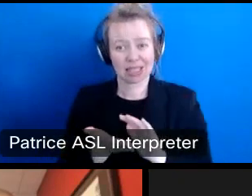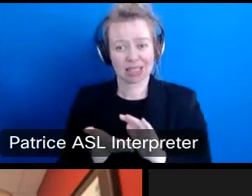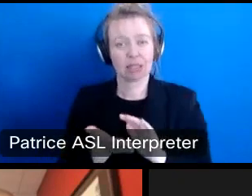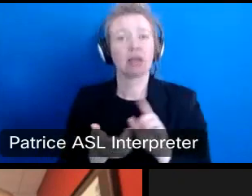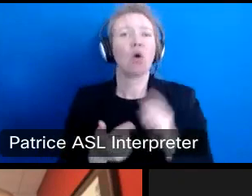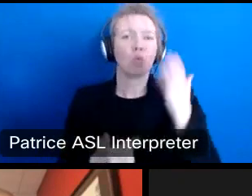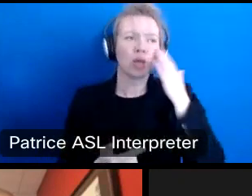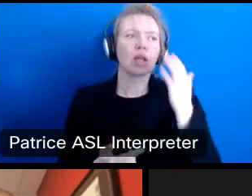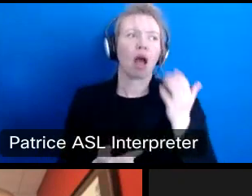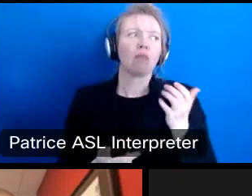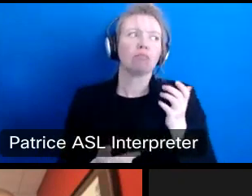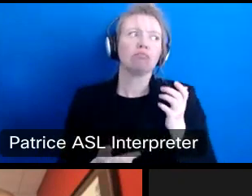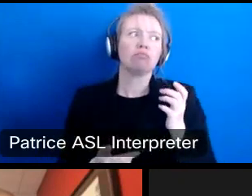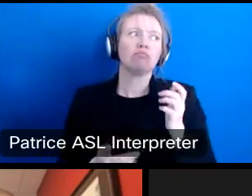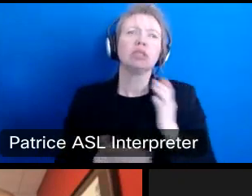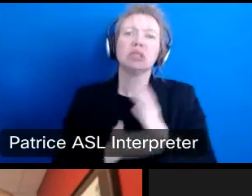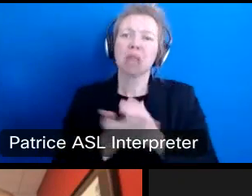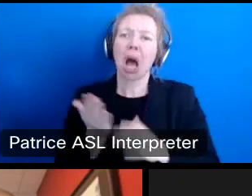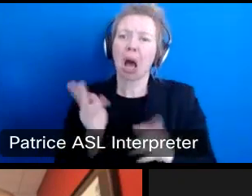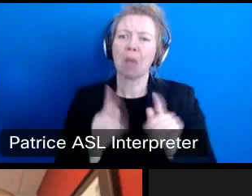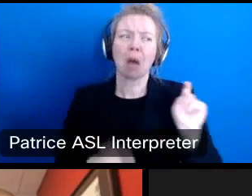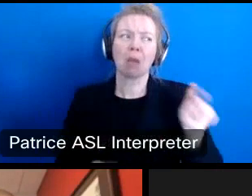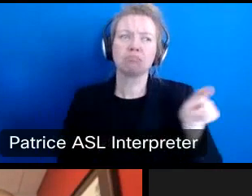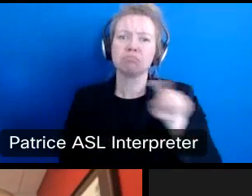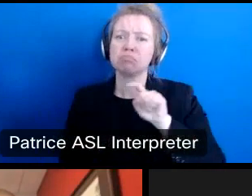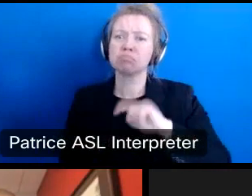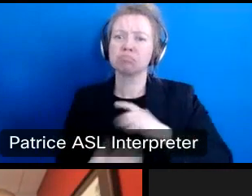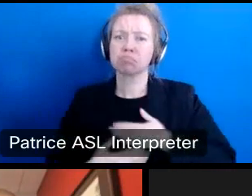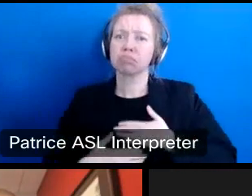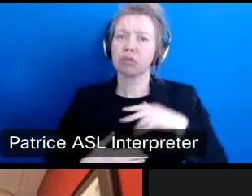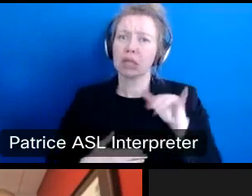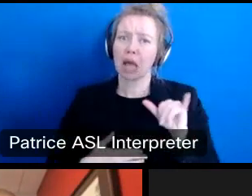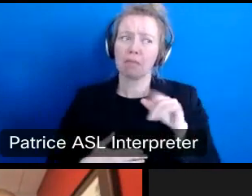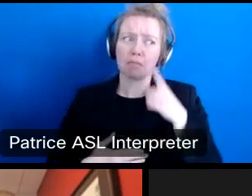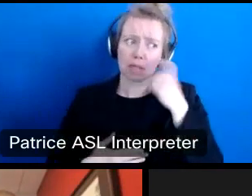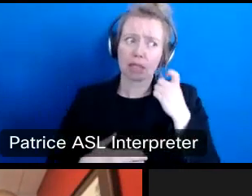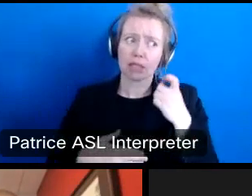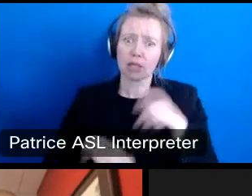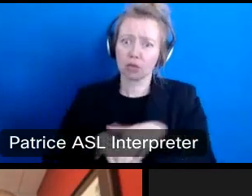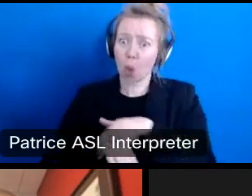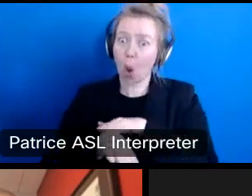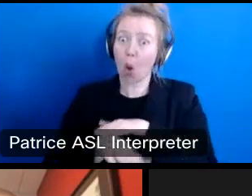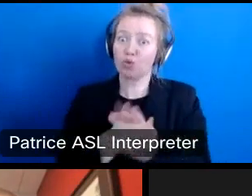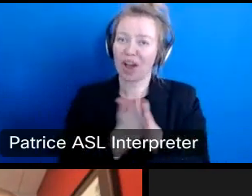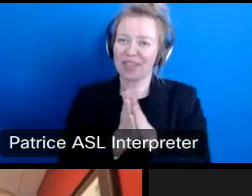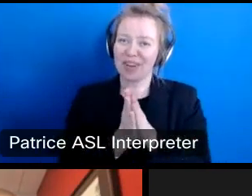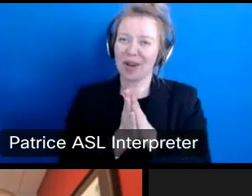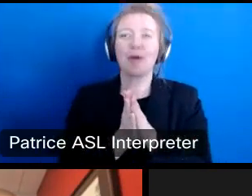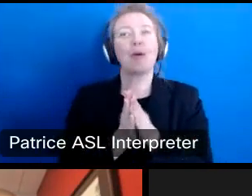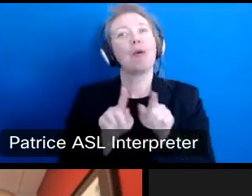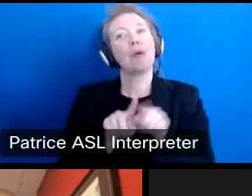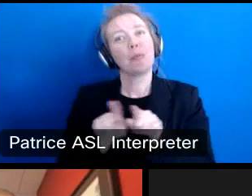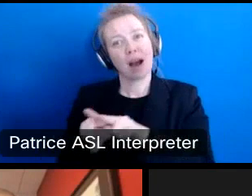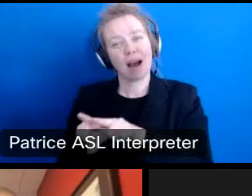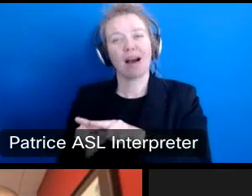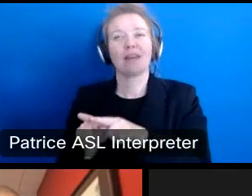really enjoy and really love having that because it does calm traffic down and does slow them down. But we also know that some residents are not as excited